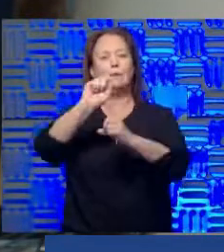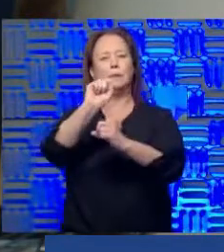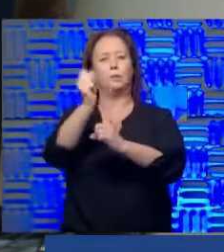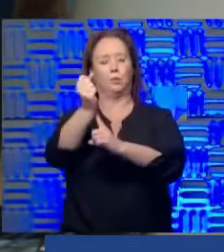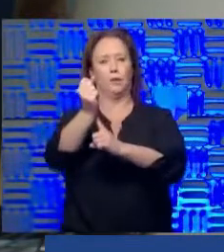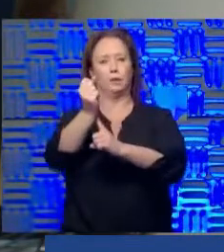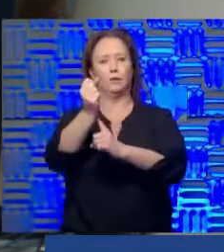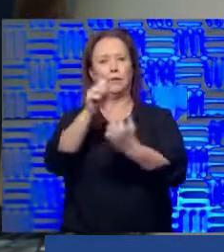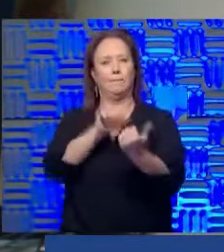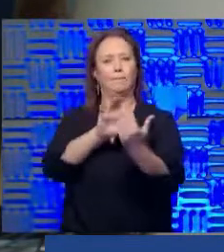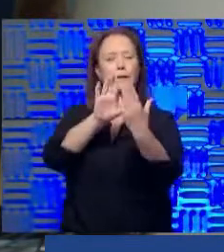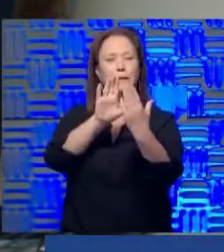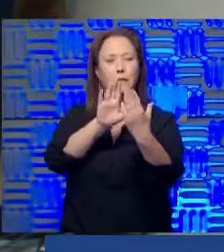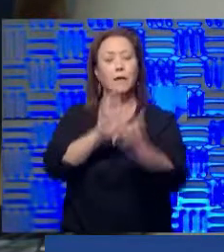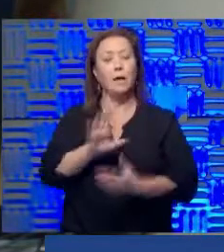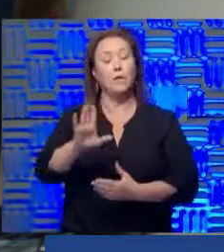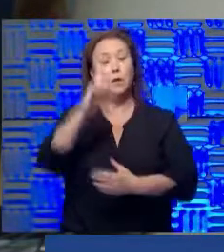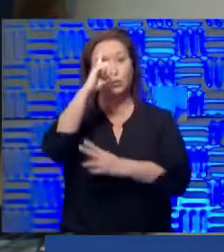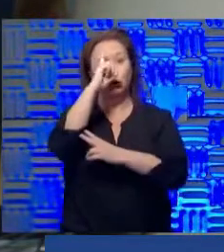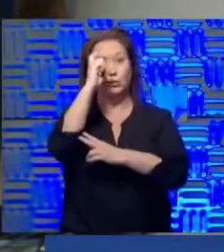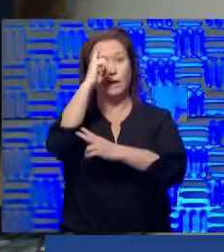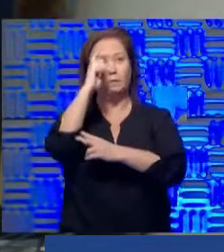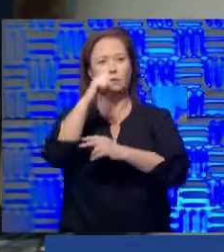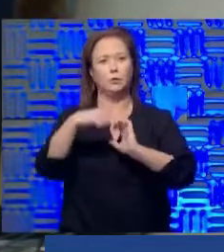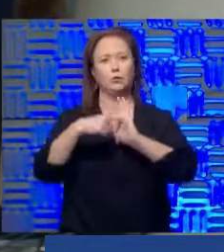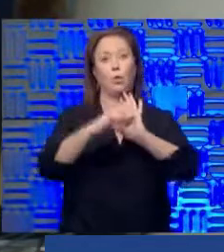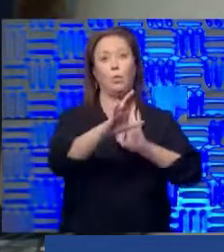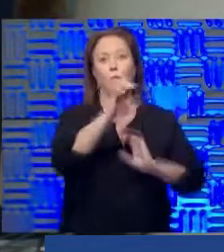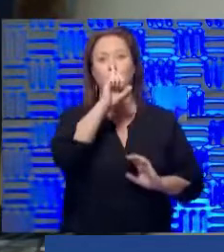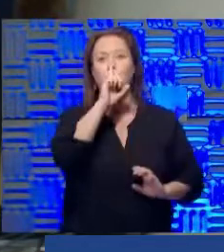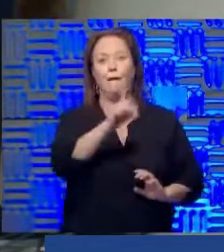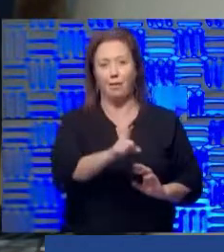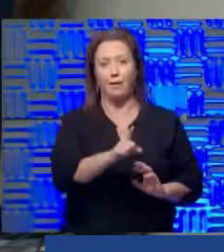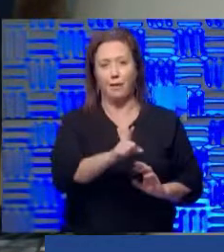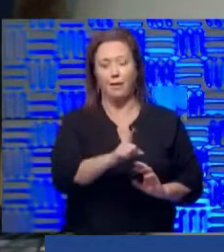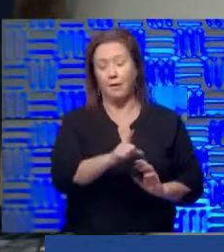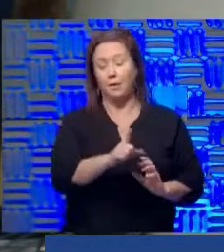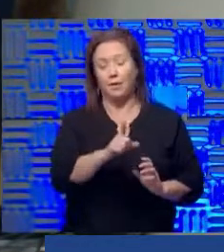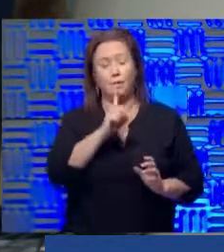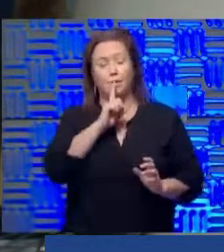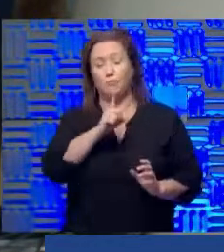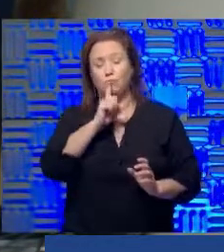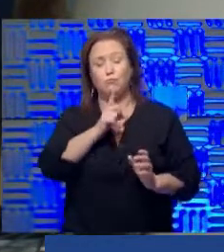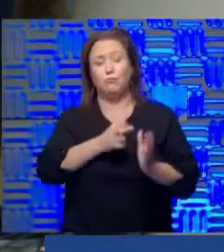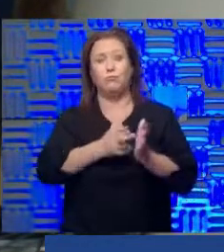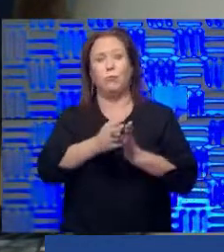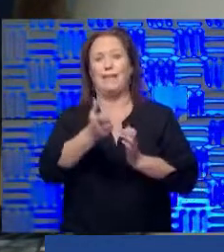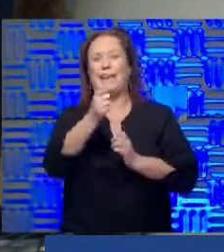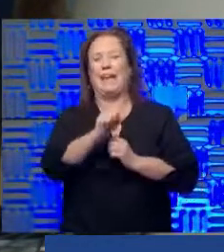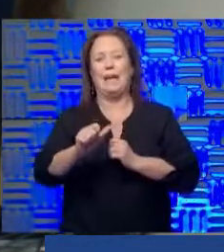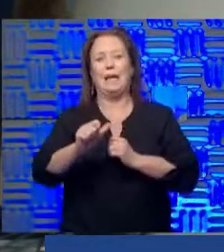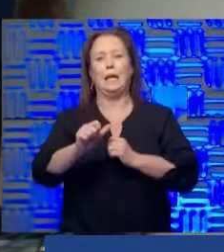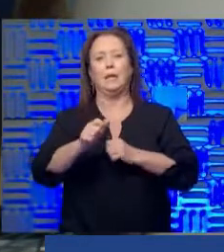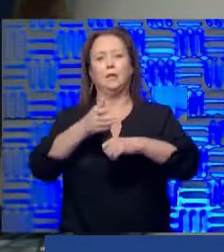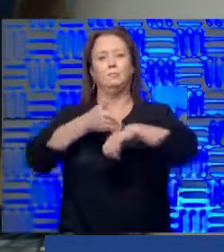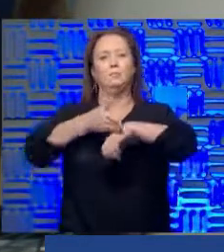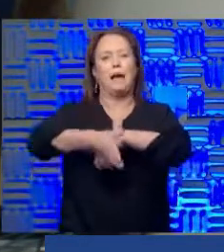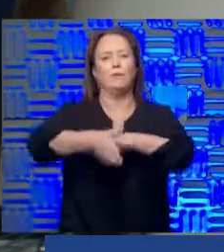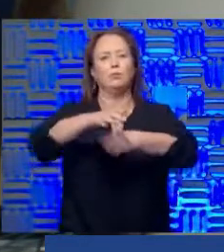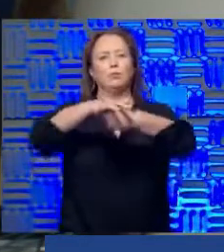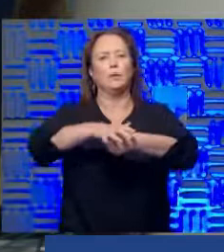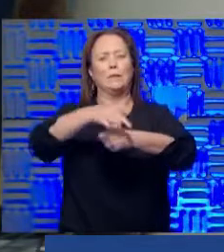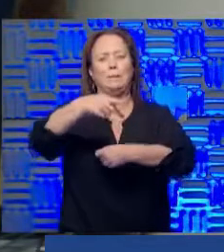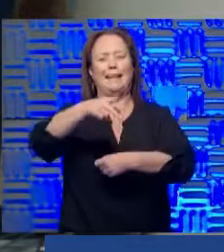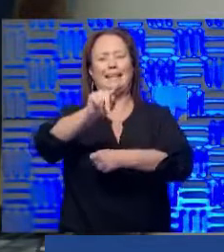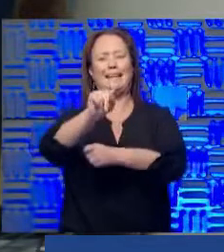they're in. So their dreams reflect more of their reality. And that's true with any post-traumatic situation, PTSD. The